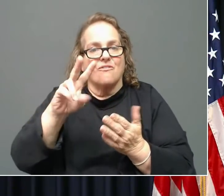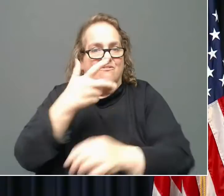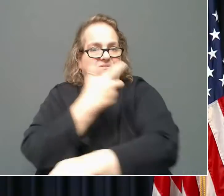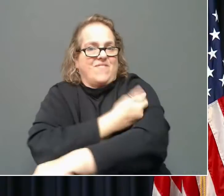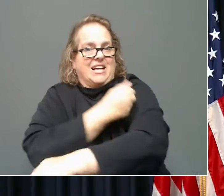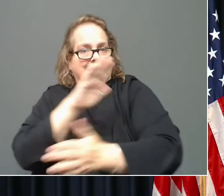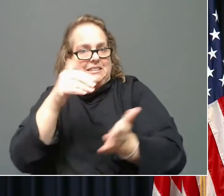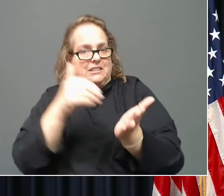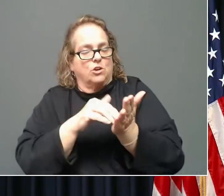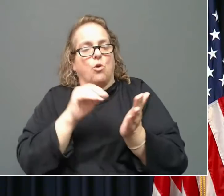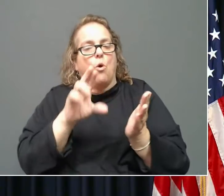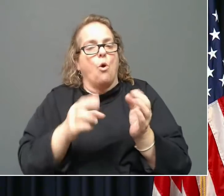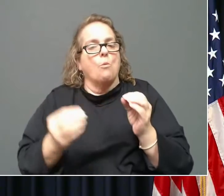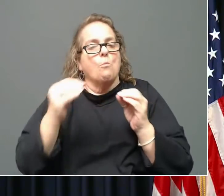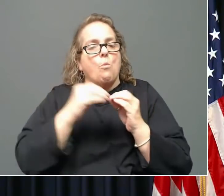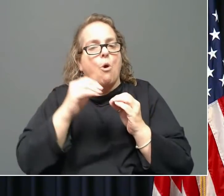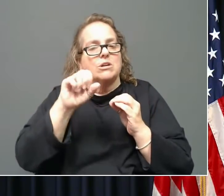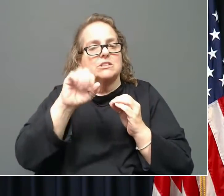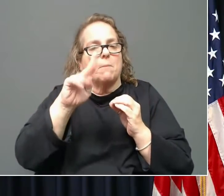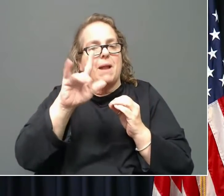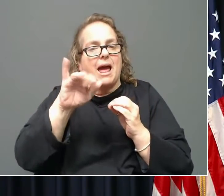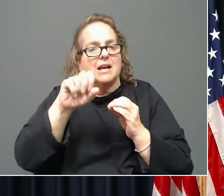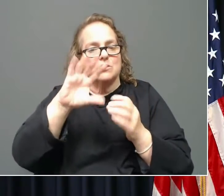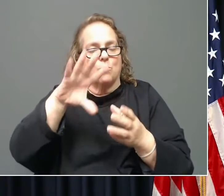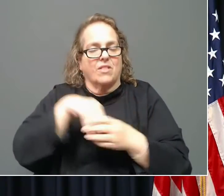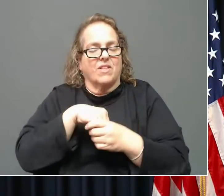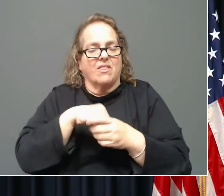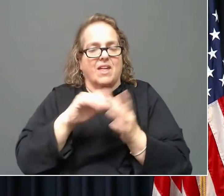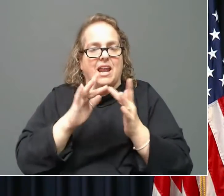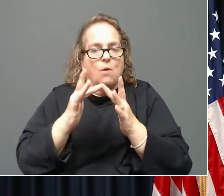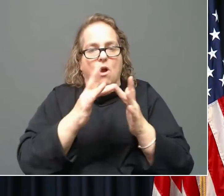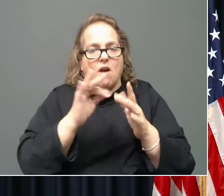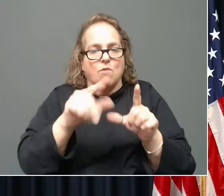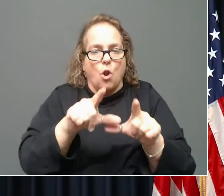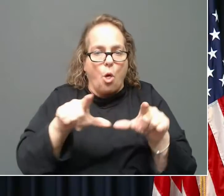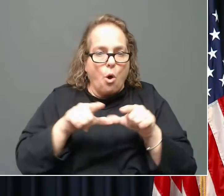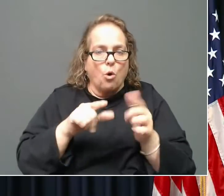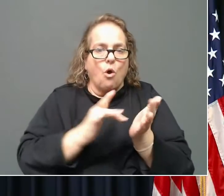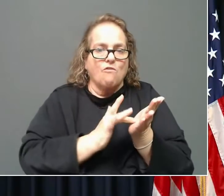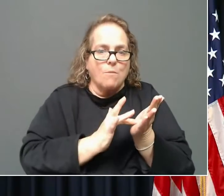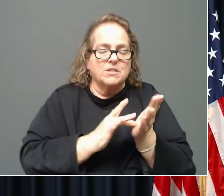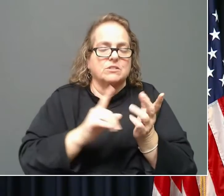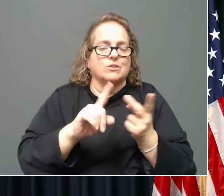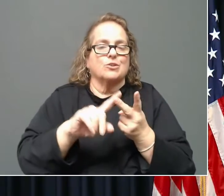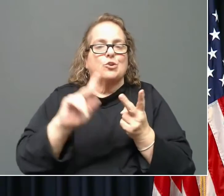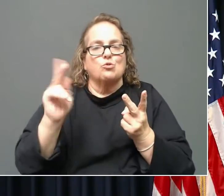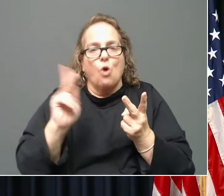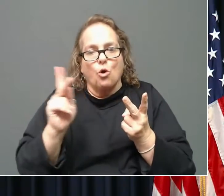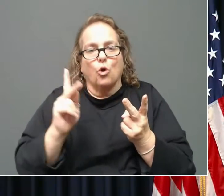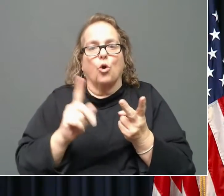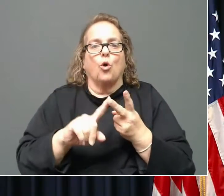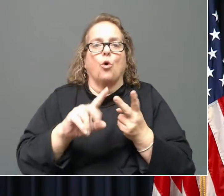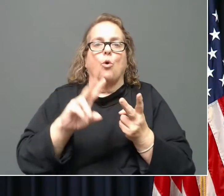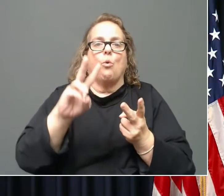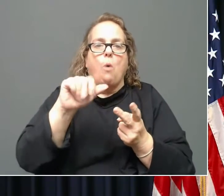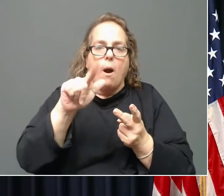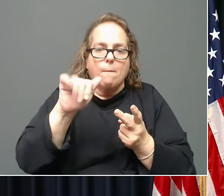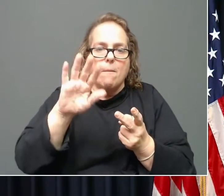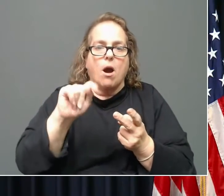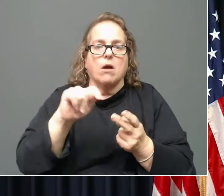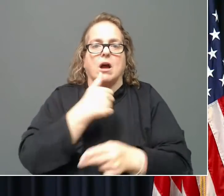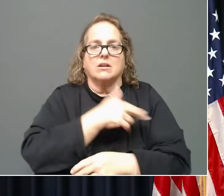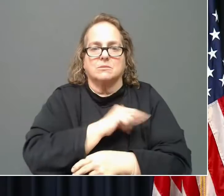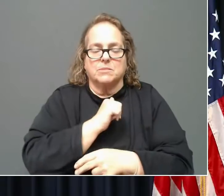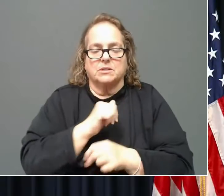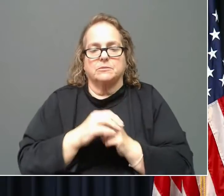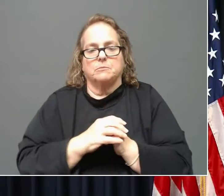more supply going into that network of local pharmacies, Kroger, Walmart, hospitals, etc.? Thank you. Well, I